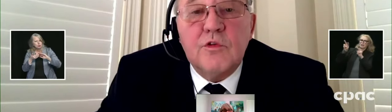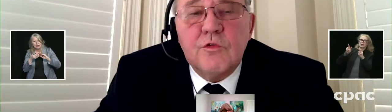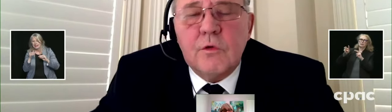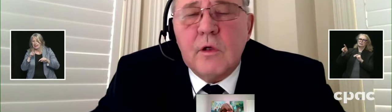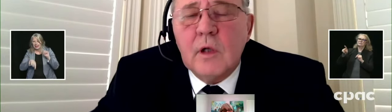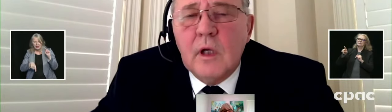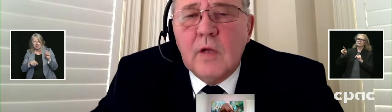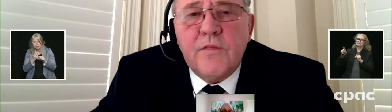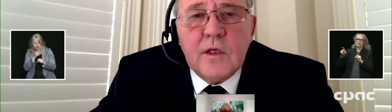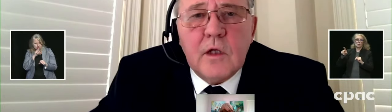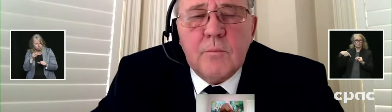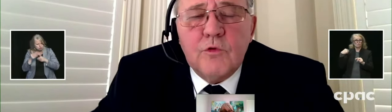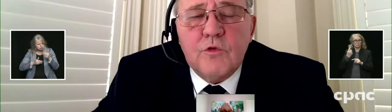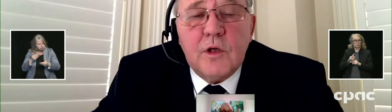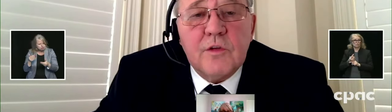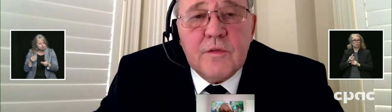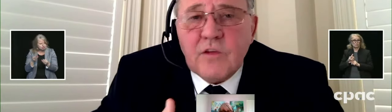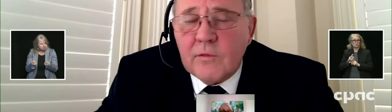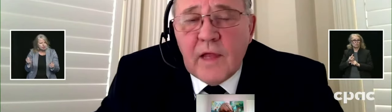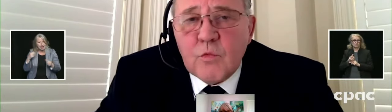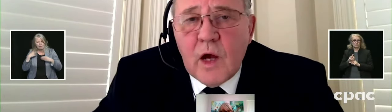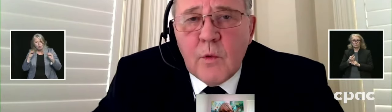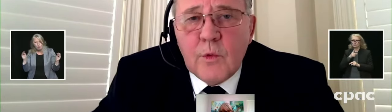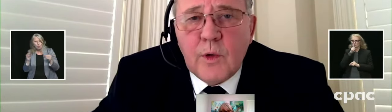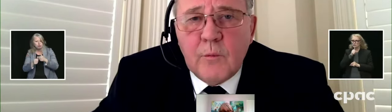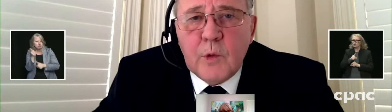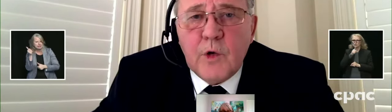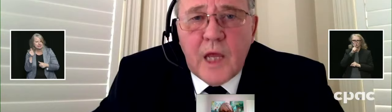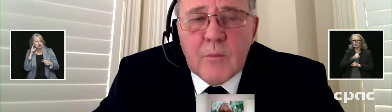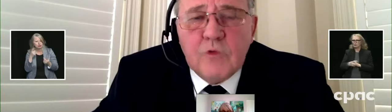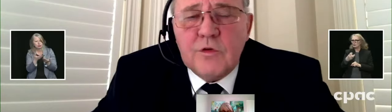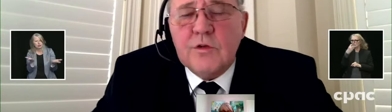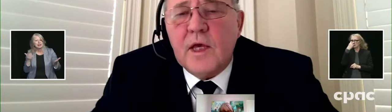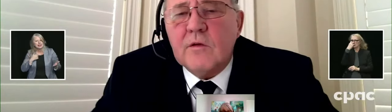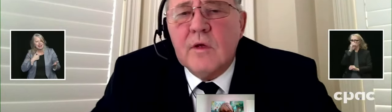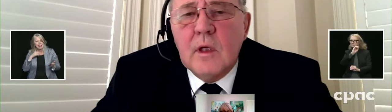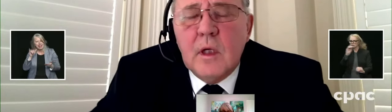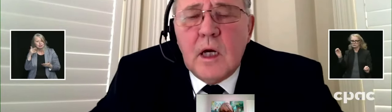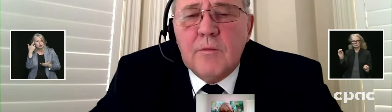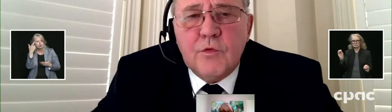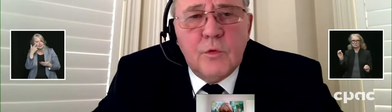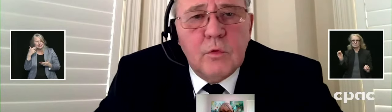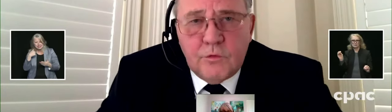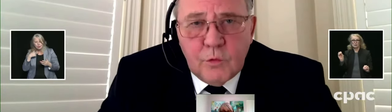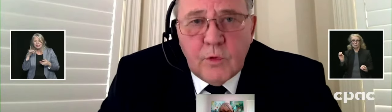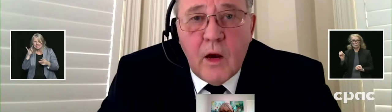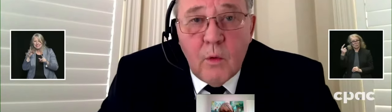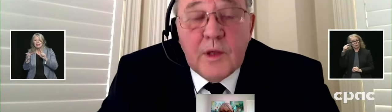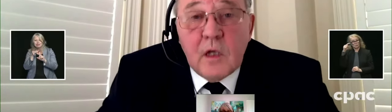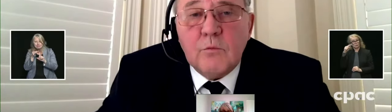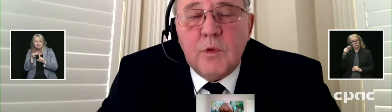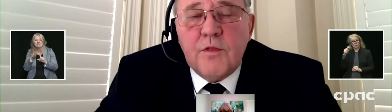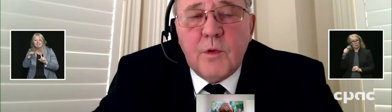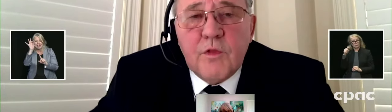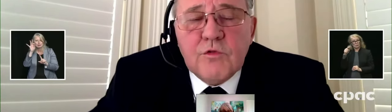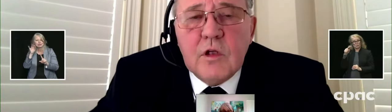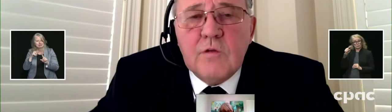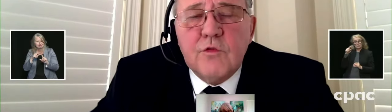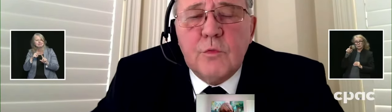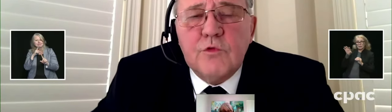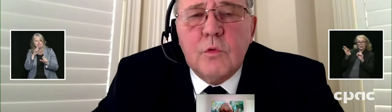to ensure that they did not pose a risk. And that's why we were able to detect through how we dealt